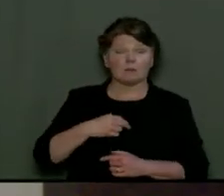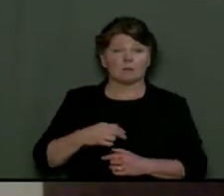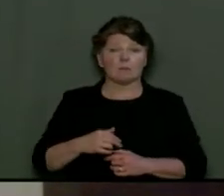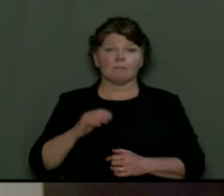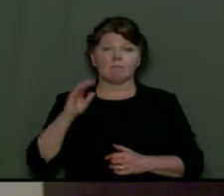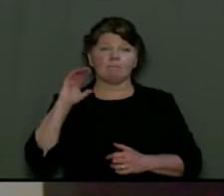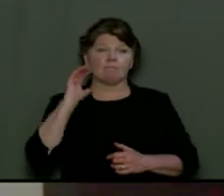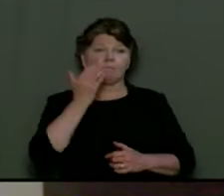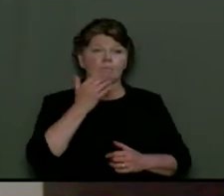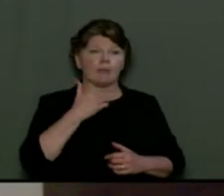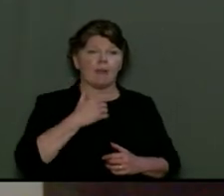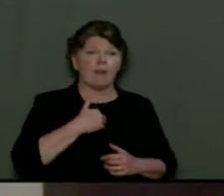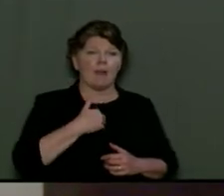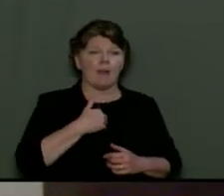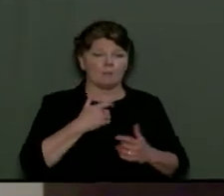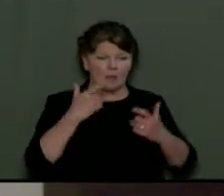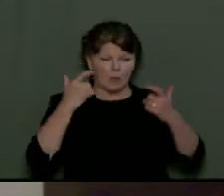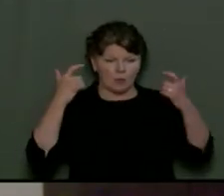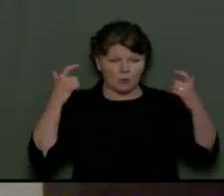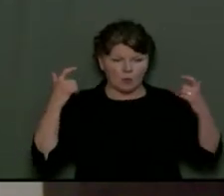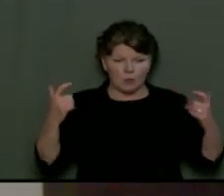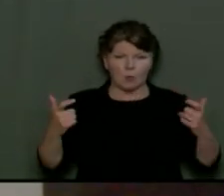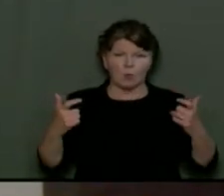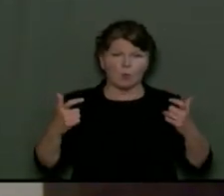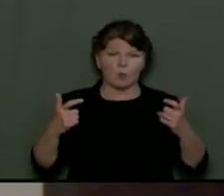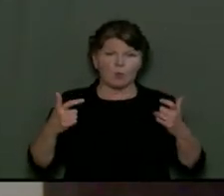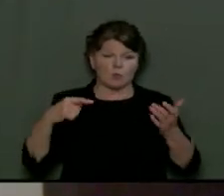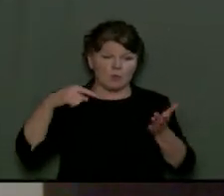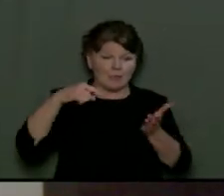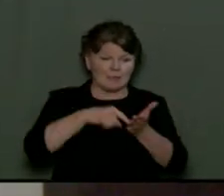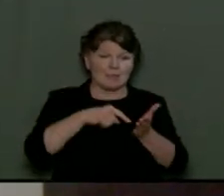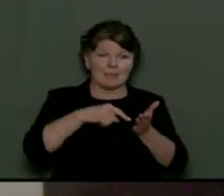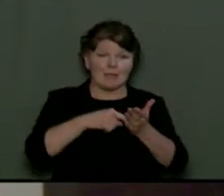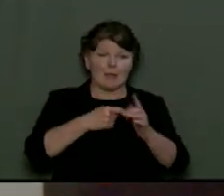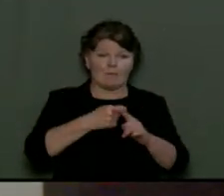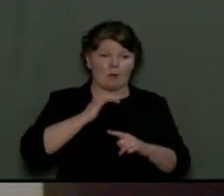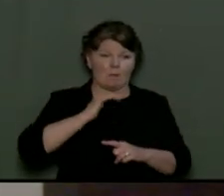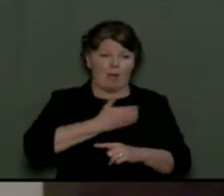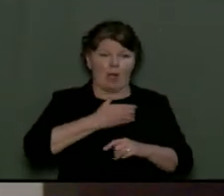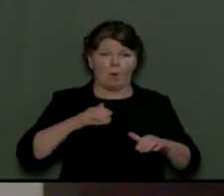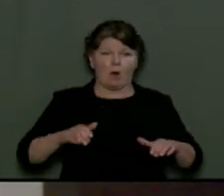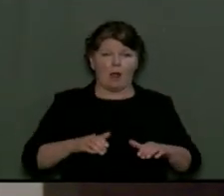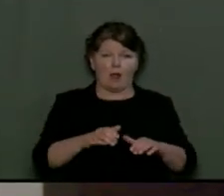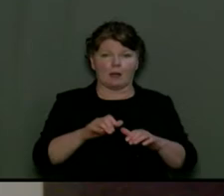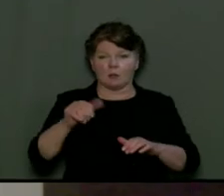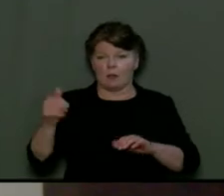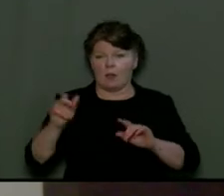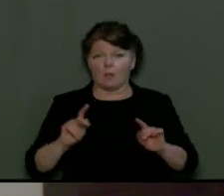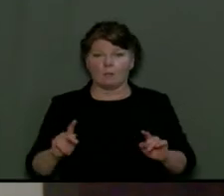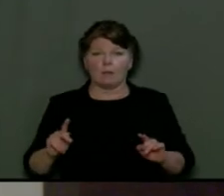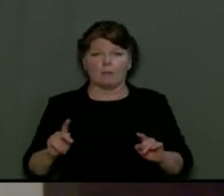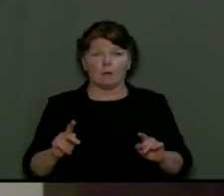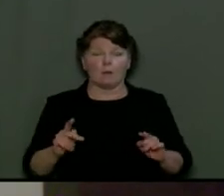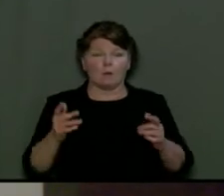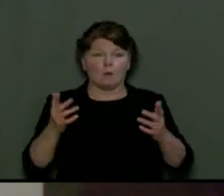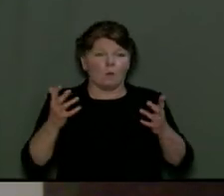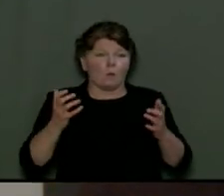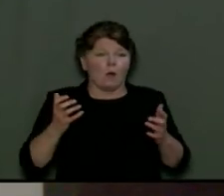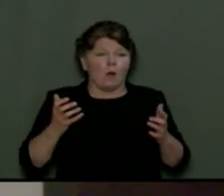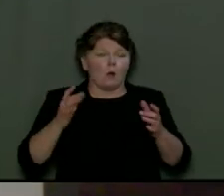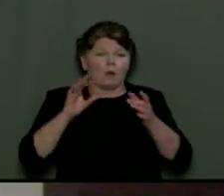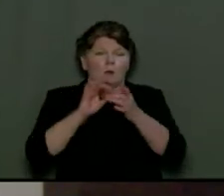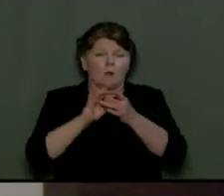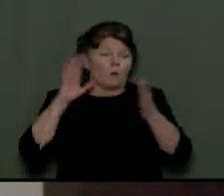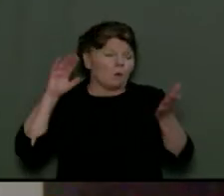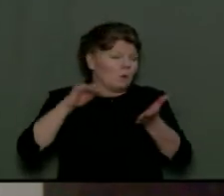like we have a giant debt from our self-inflicted wounds or from wounds from someone else. We just want to be released from